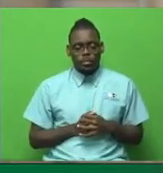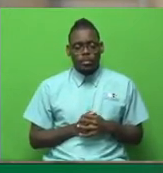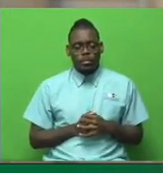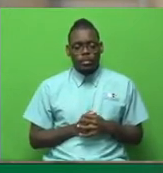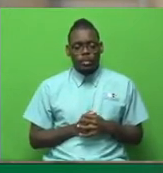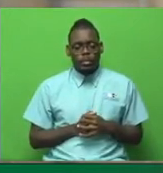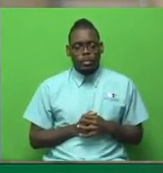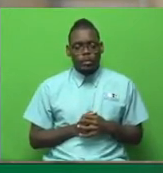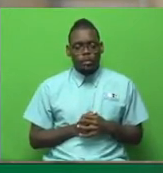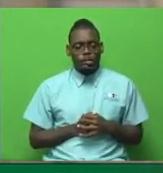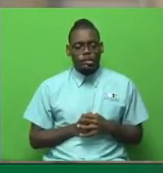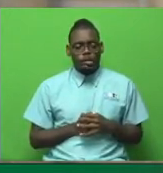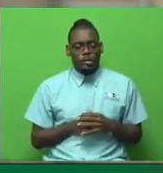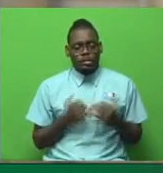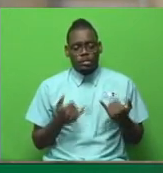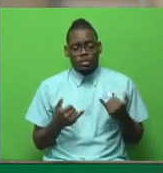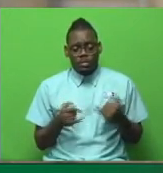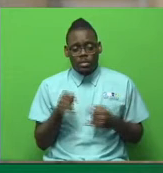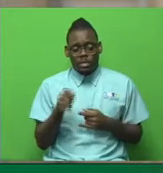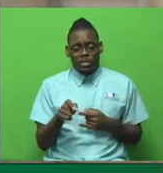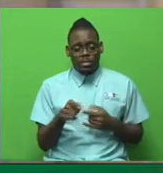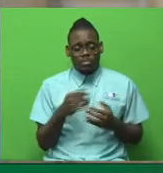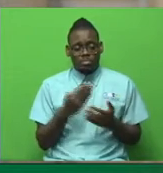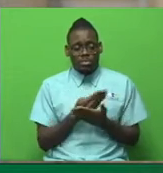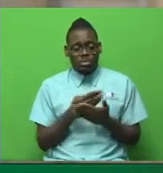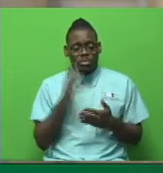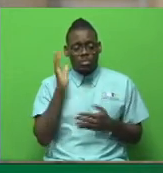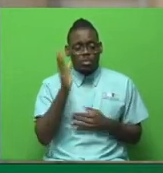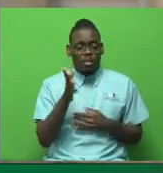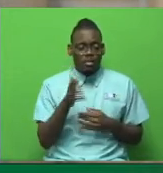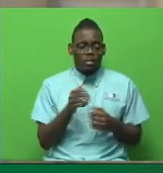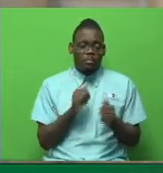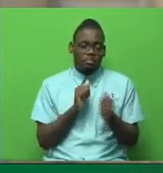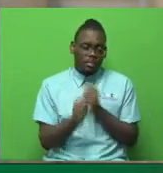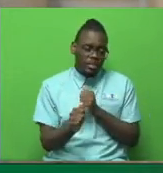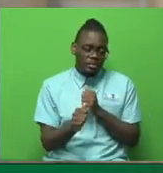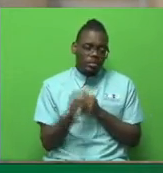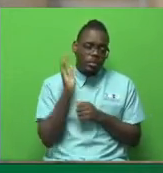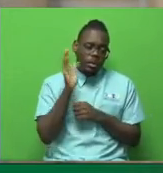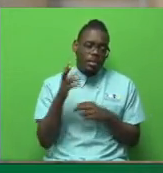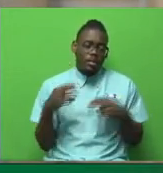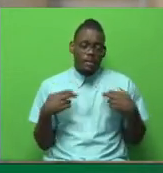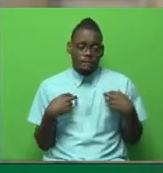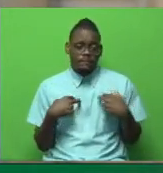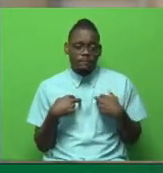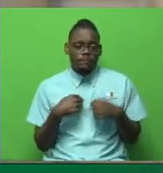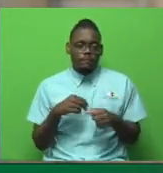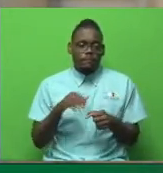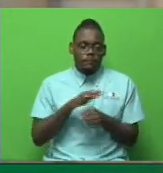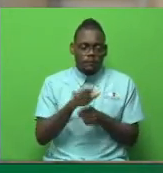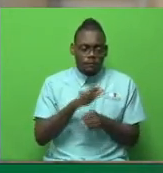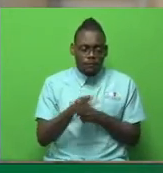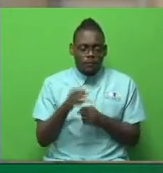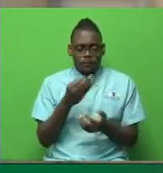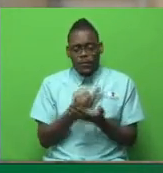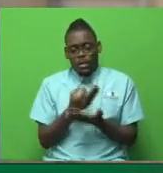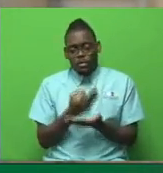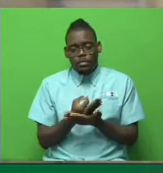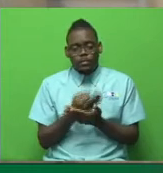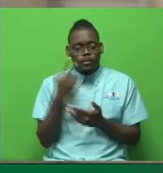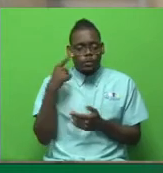budget is will be passed we have ensured that there's enough funding so that roads all over Trinidad and Tobago will be